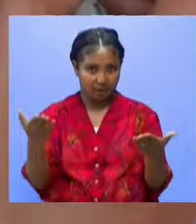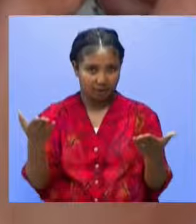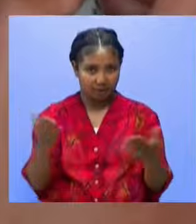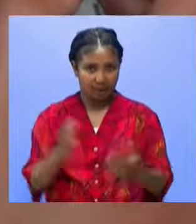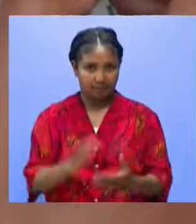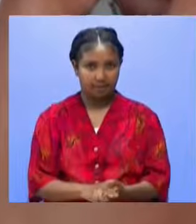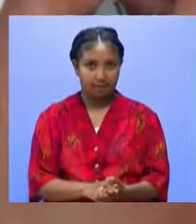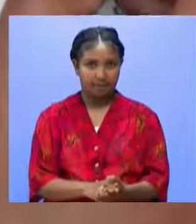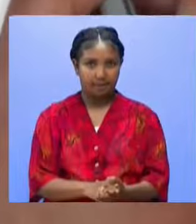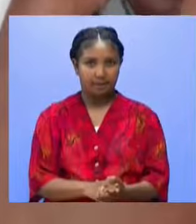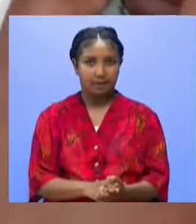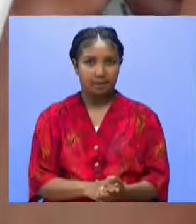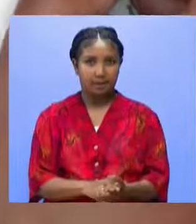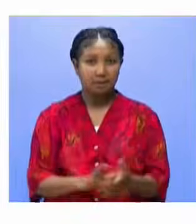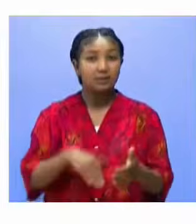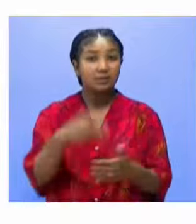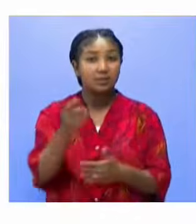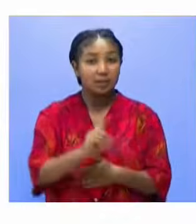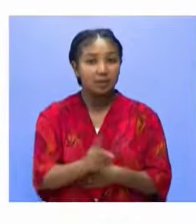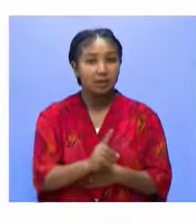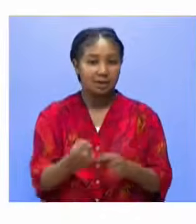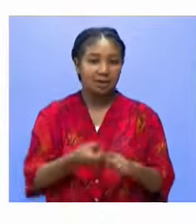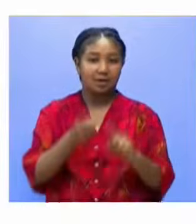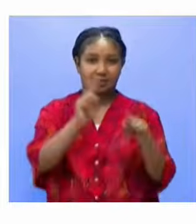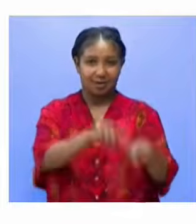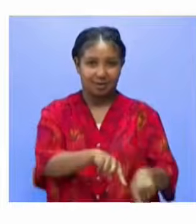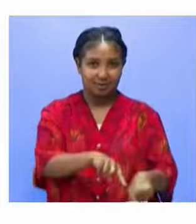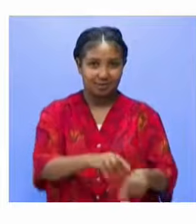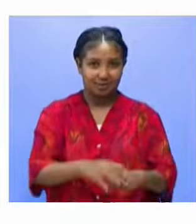and then what? Returned.